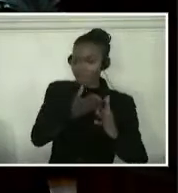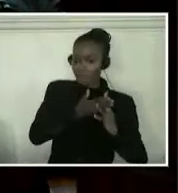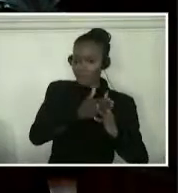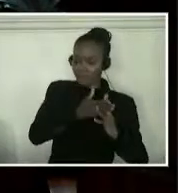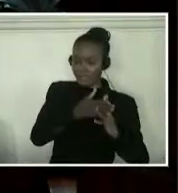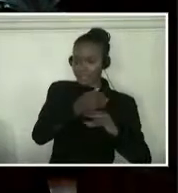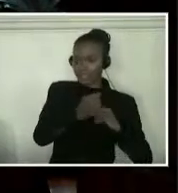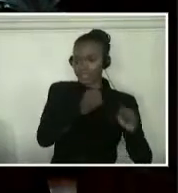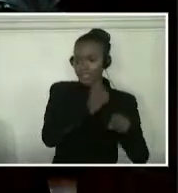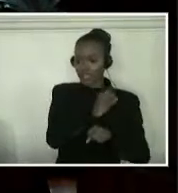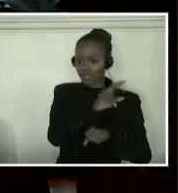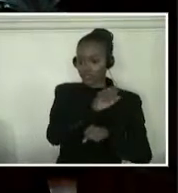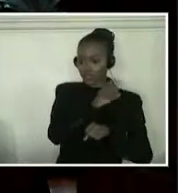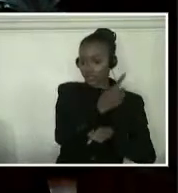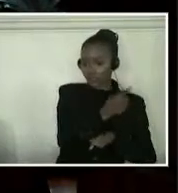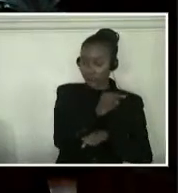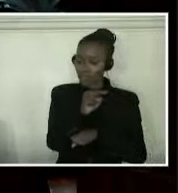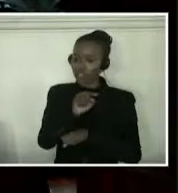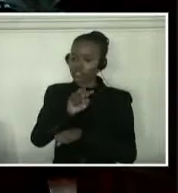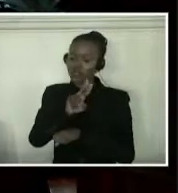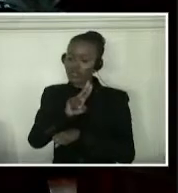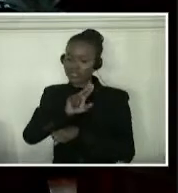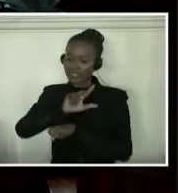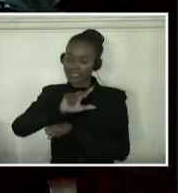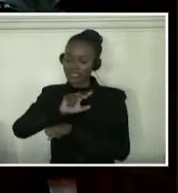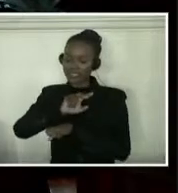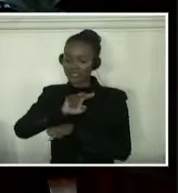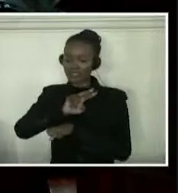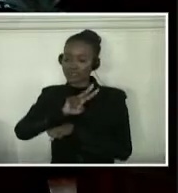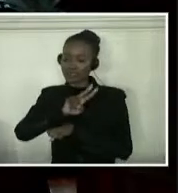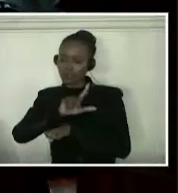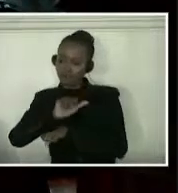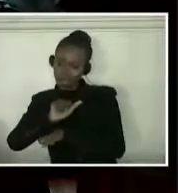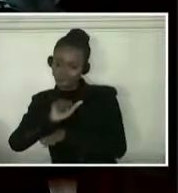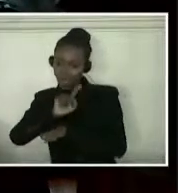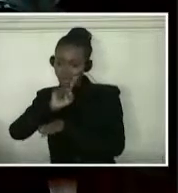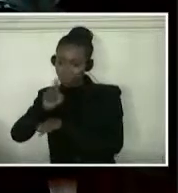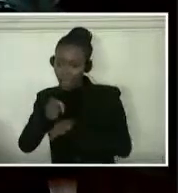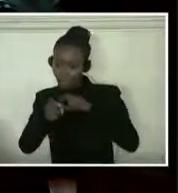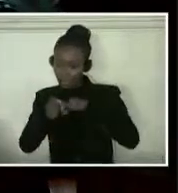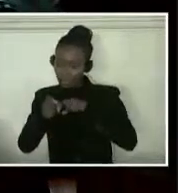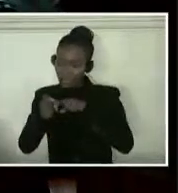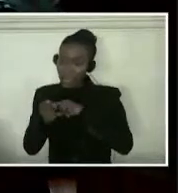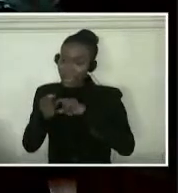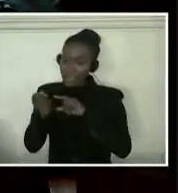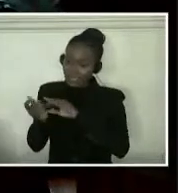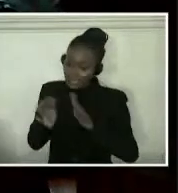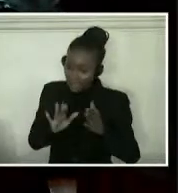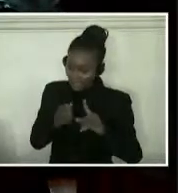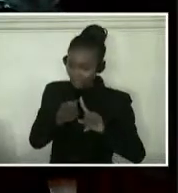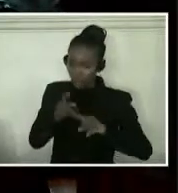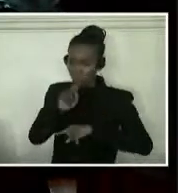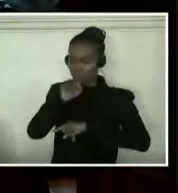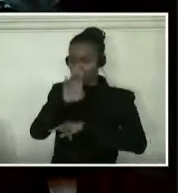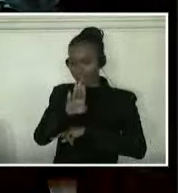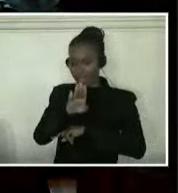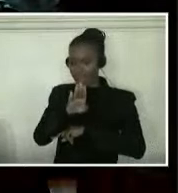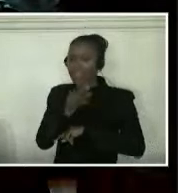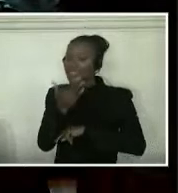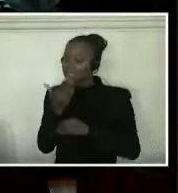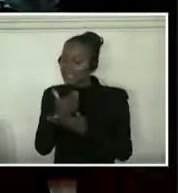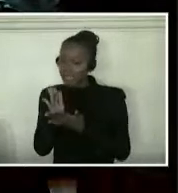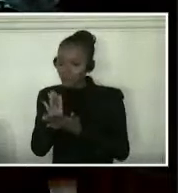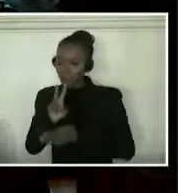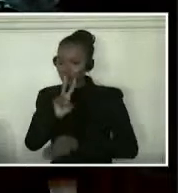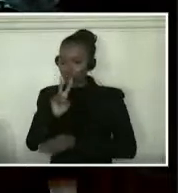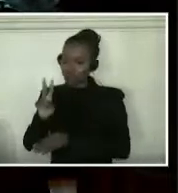died of tp at disease while 22 000 or 81.5 percent who were initiated on tp were successfully